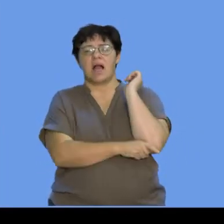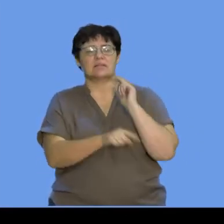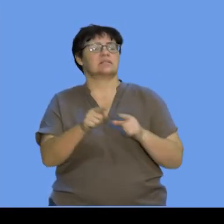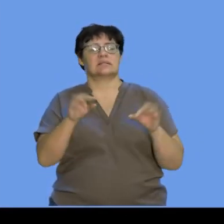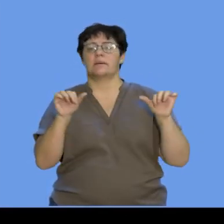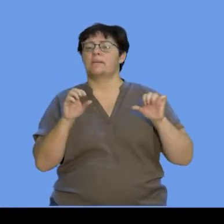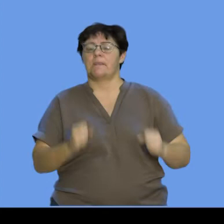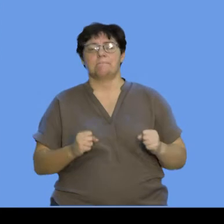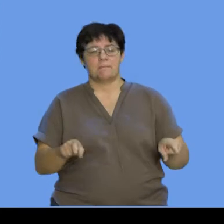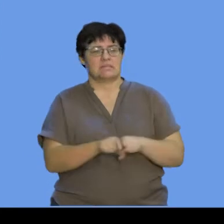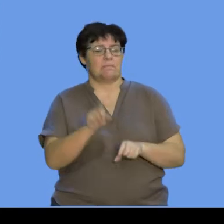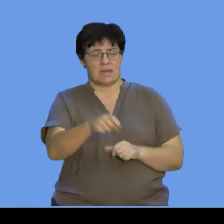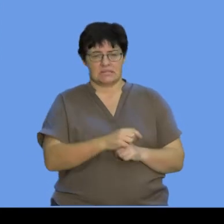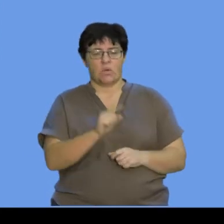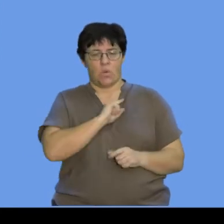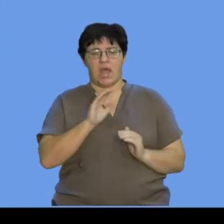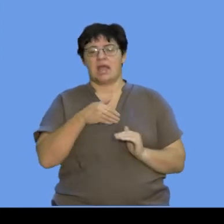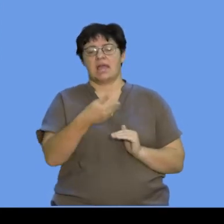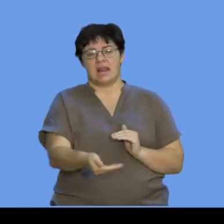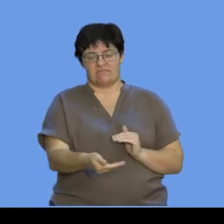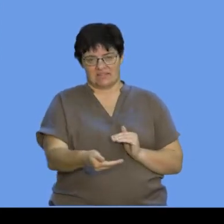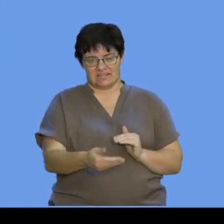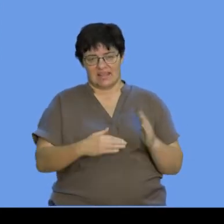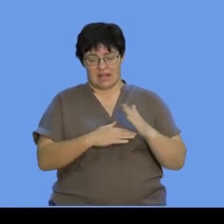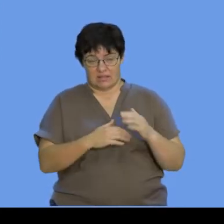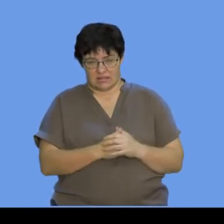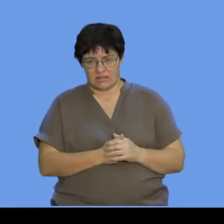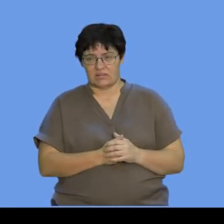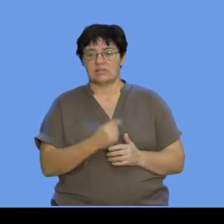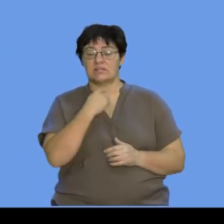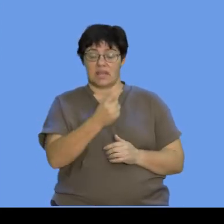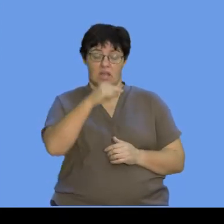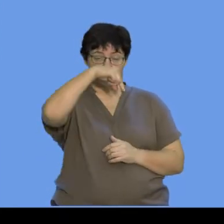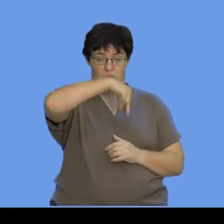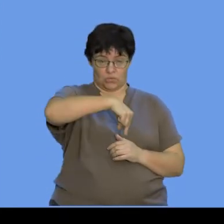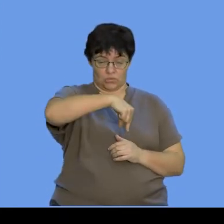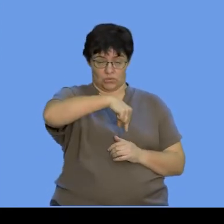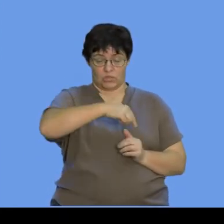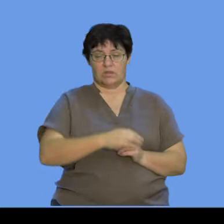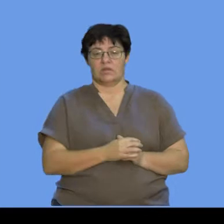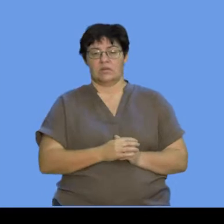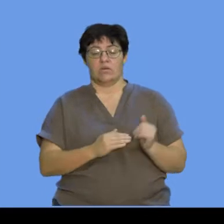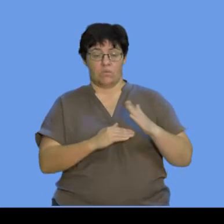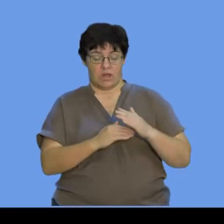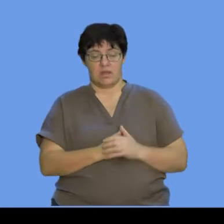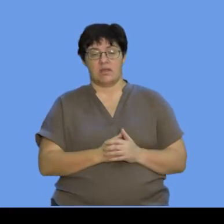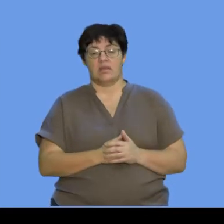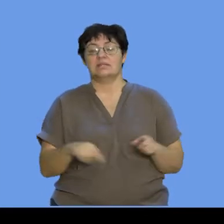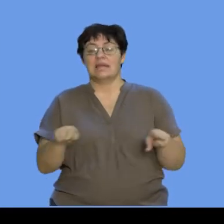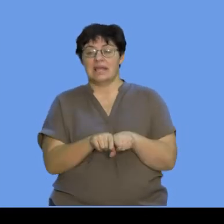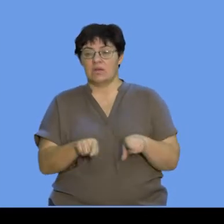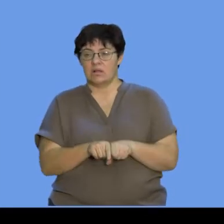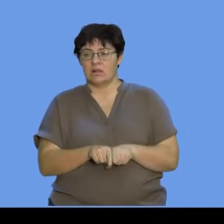one is also equal because of remaining angles. So I will therefore say Q will be equals